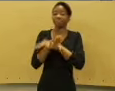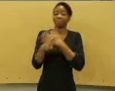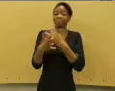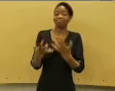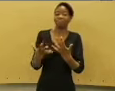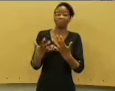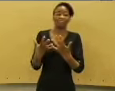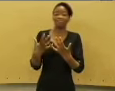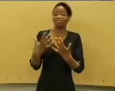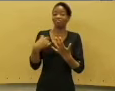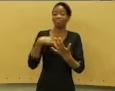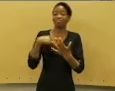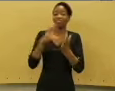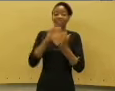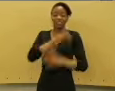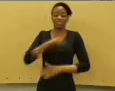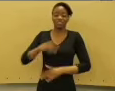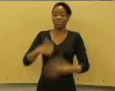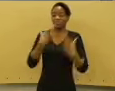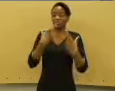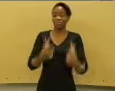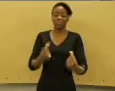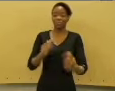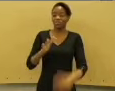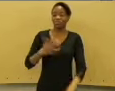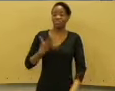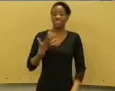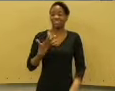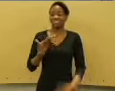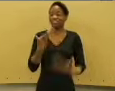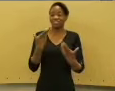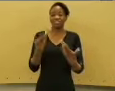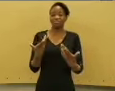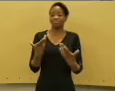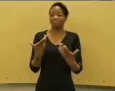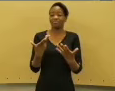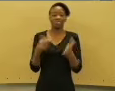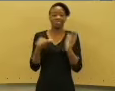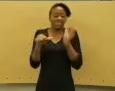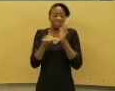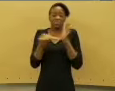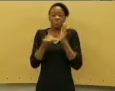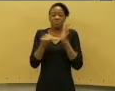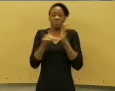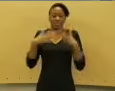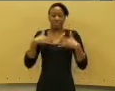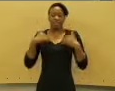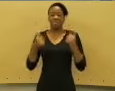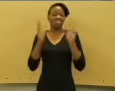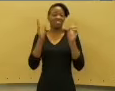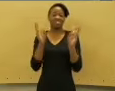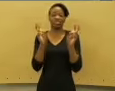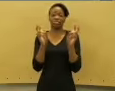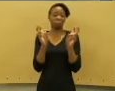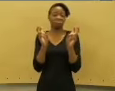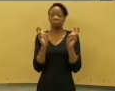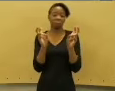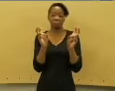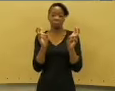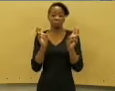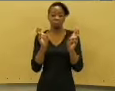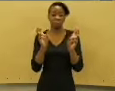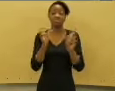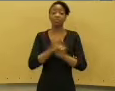my incontinence, it's not something that's considered an important health matter, you know. But because it's also